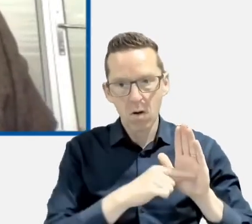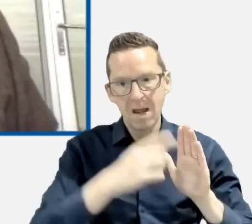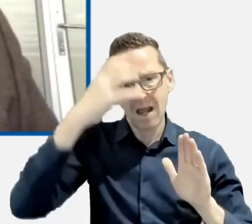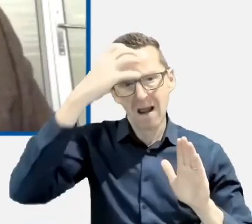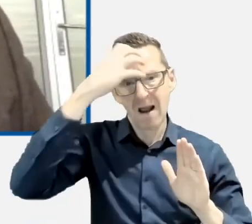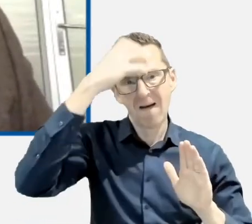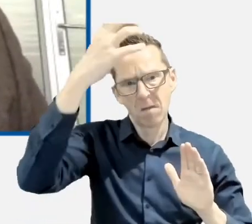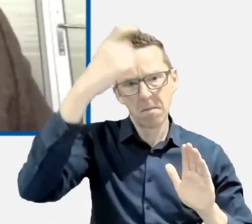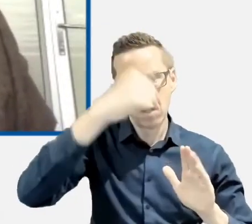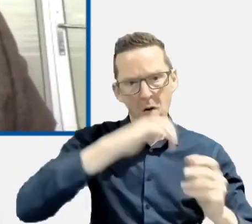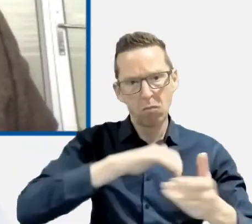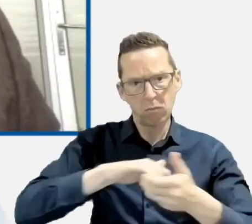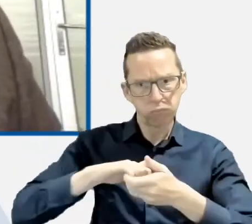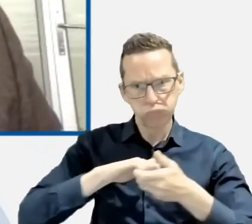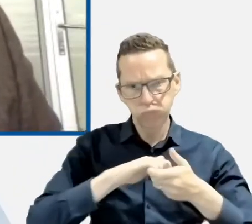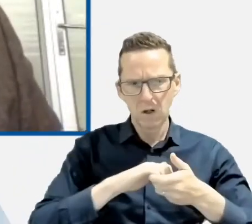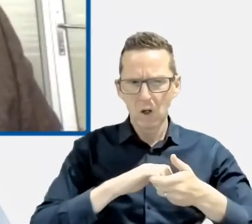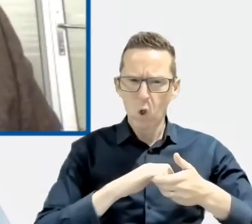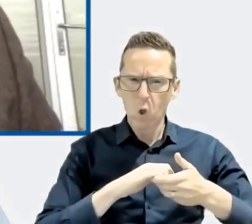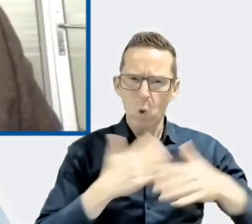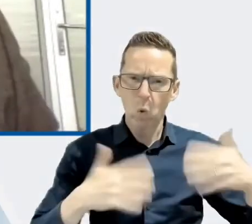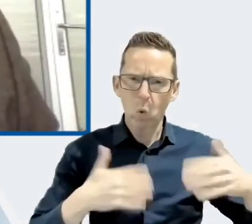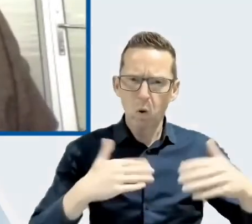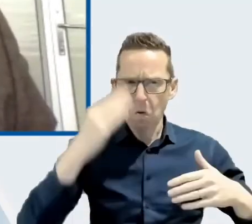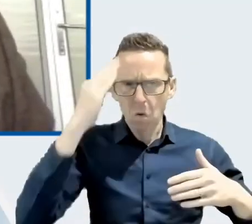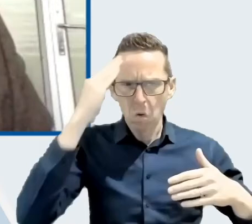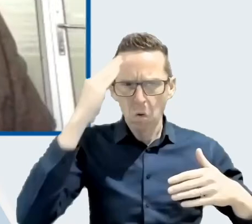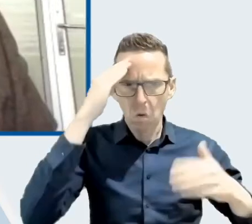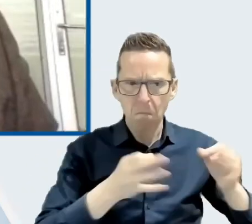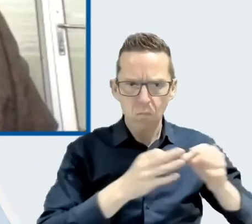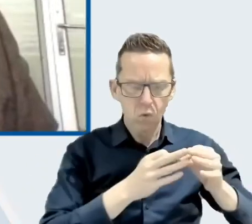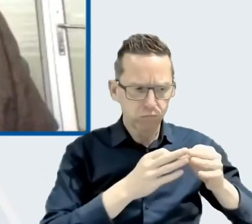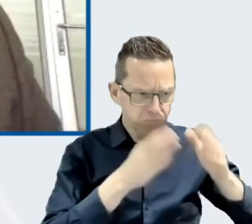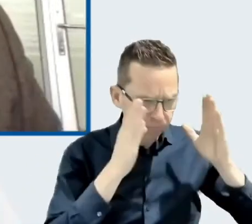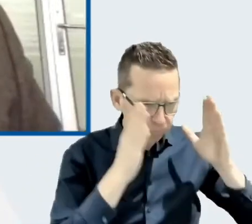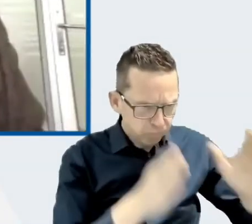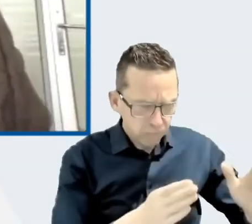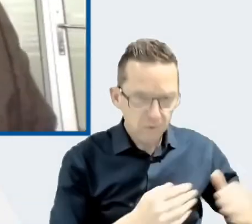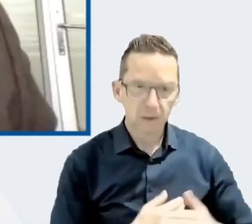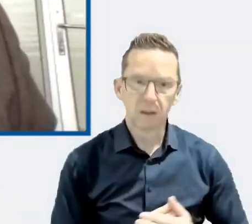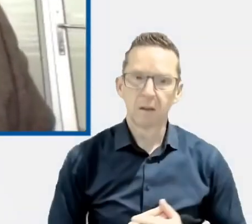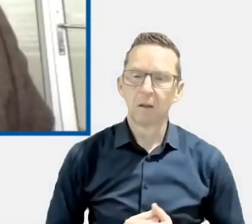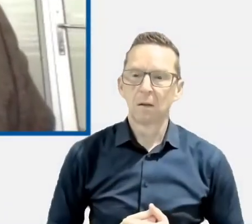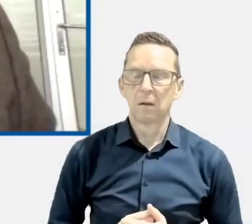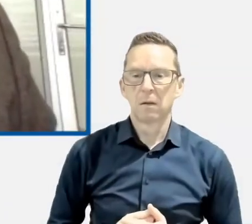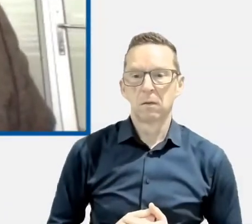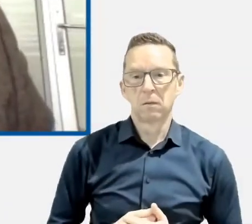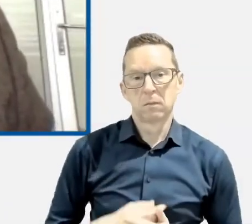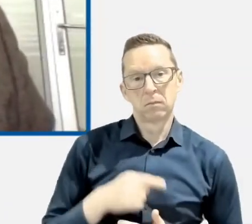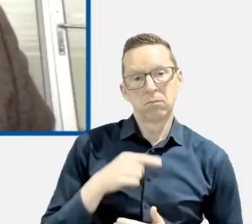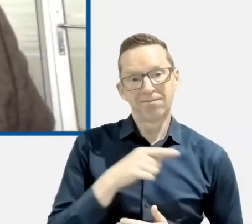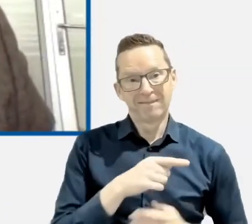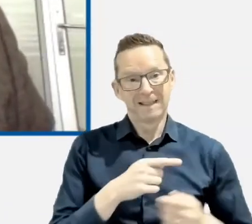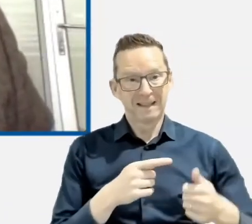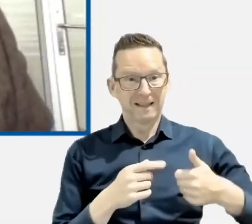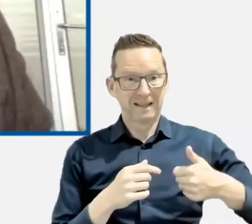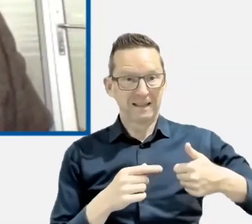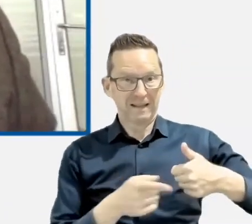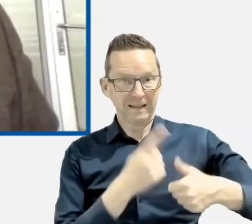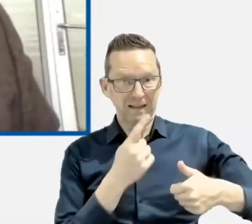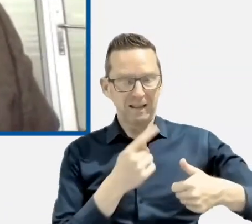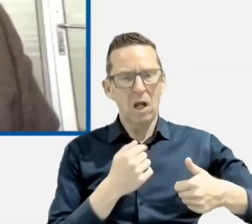poor disaster risk governance has been mentioned as one, and we've identified it in our context. So we have